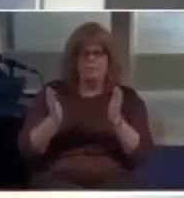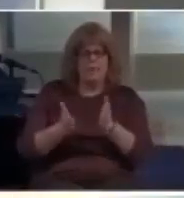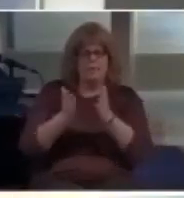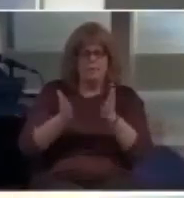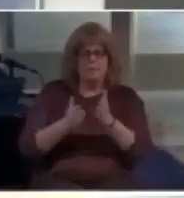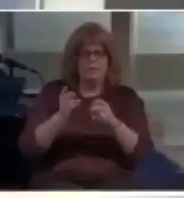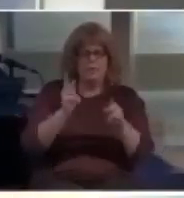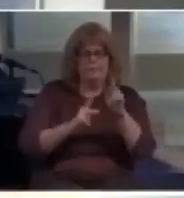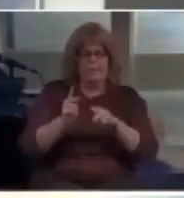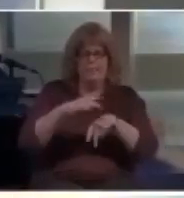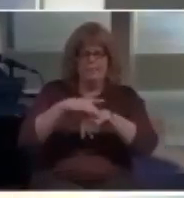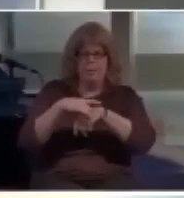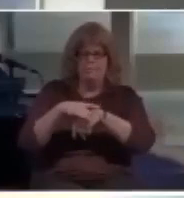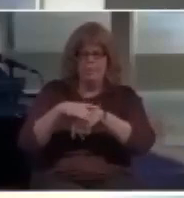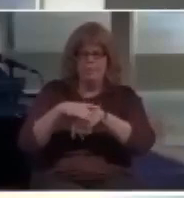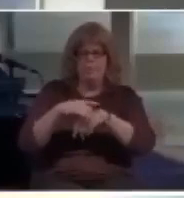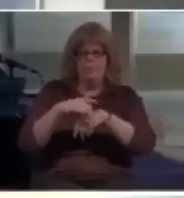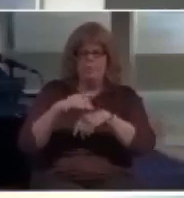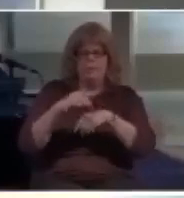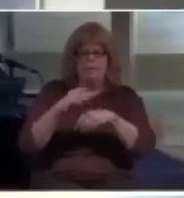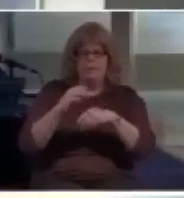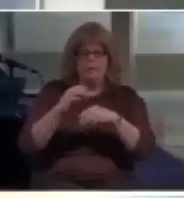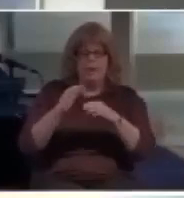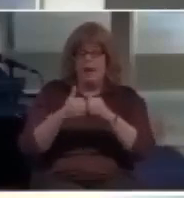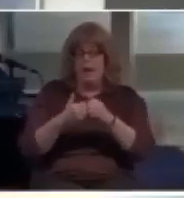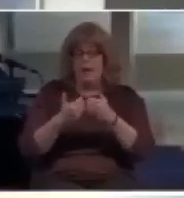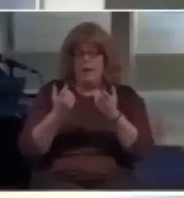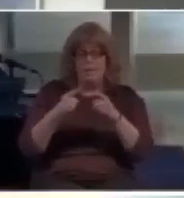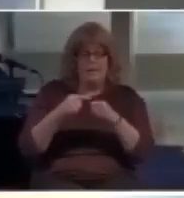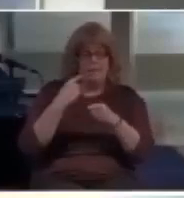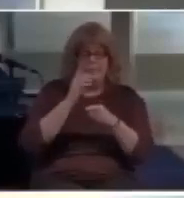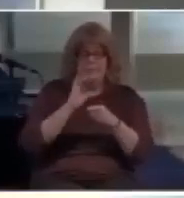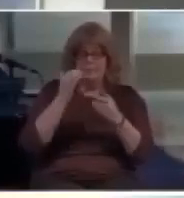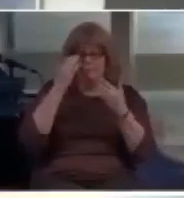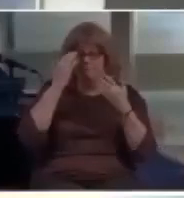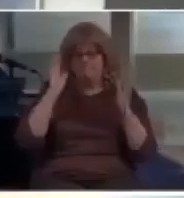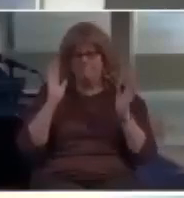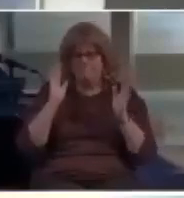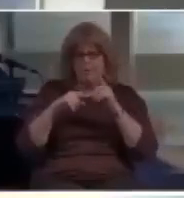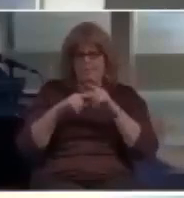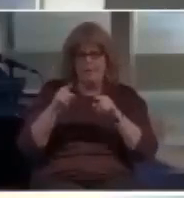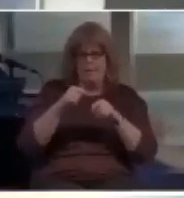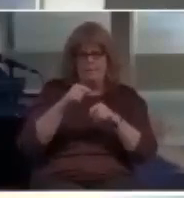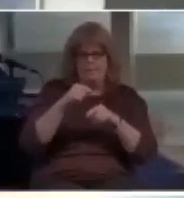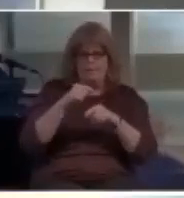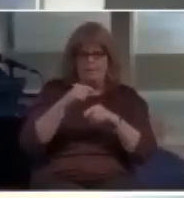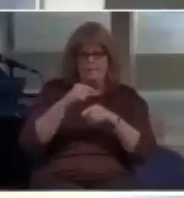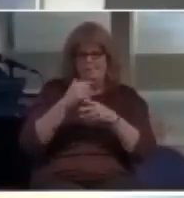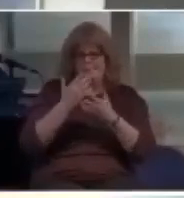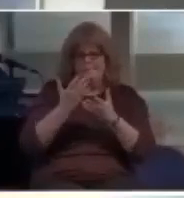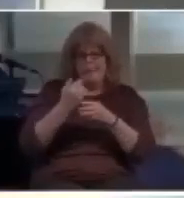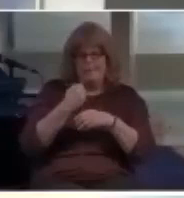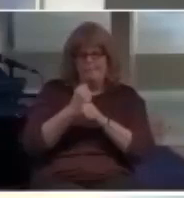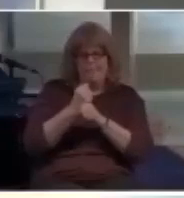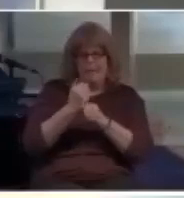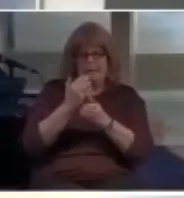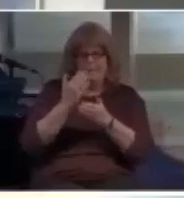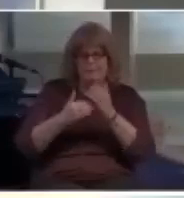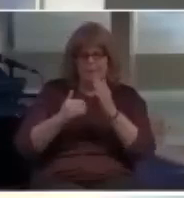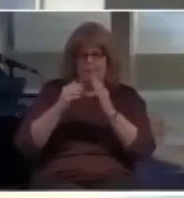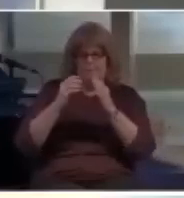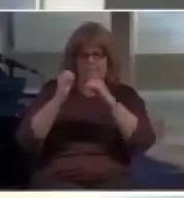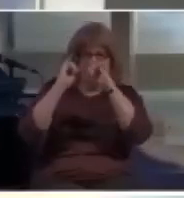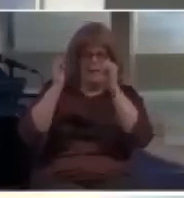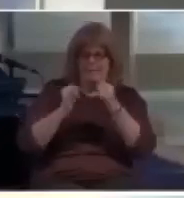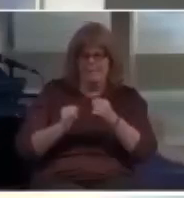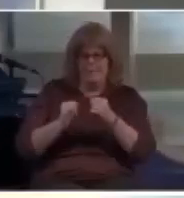encouraging the people of the earth. And how this happens and what it looks like, I don't know, but to make some representation